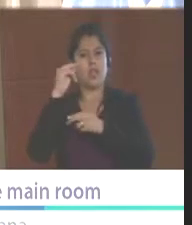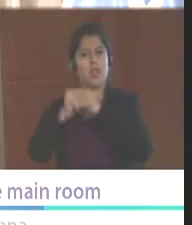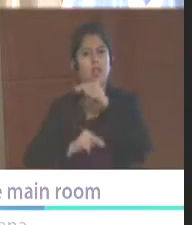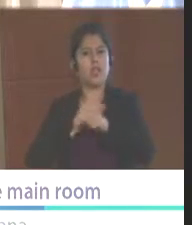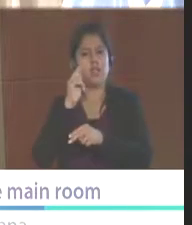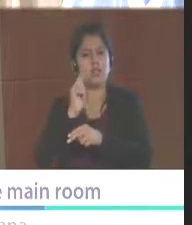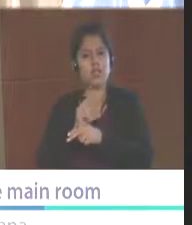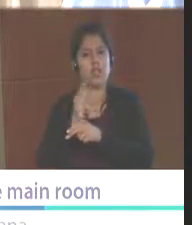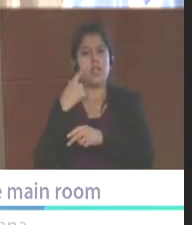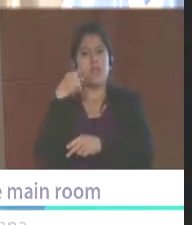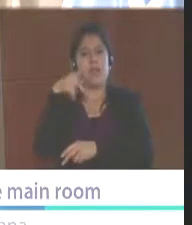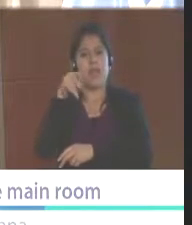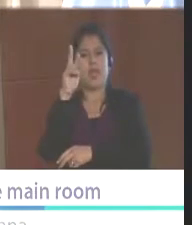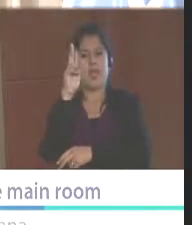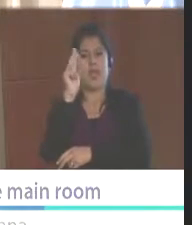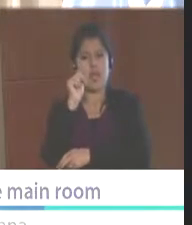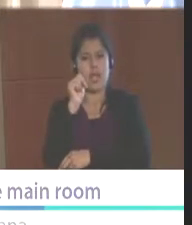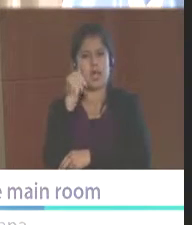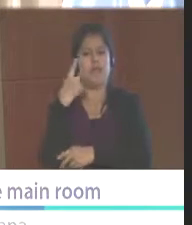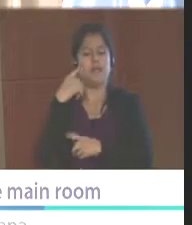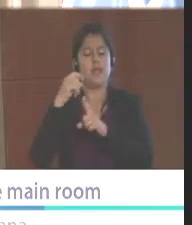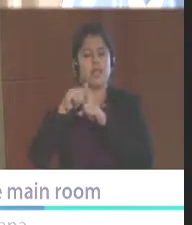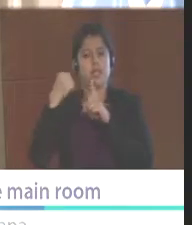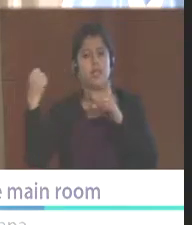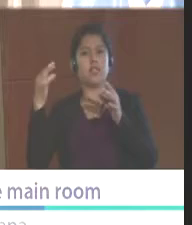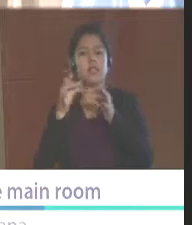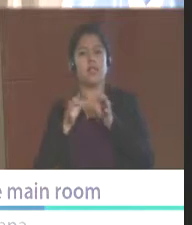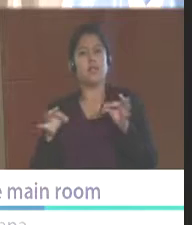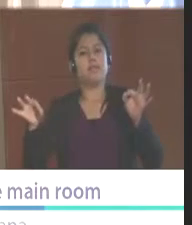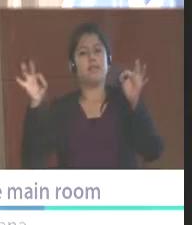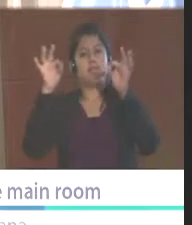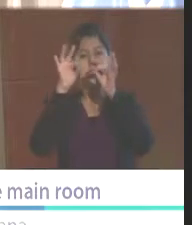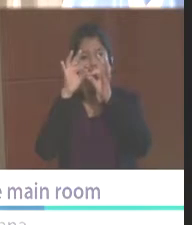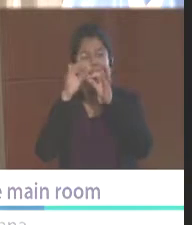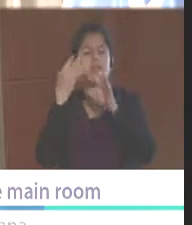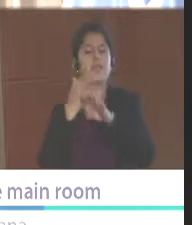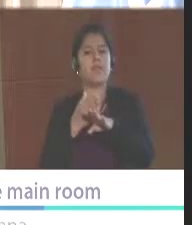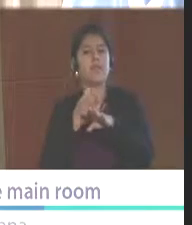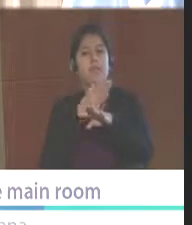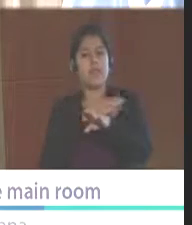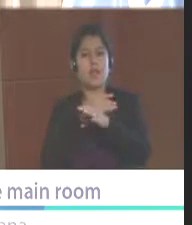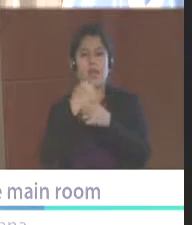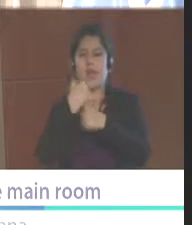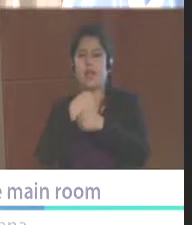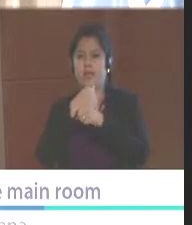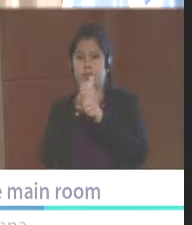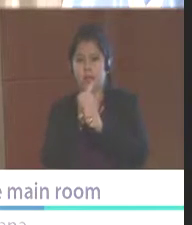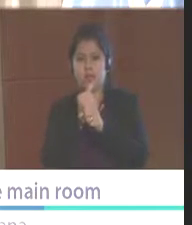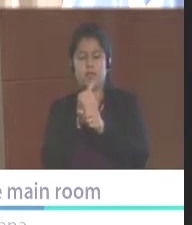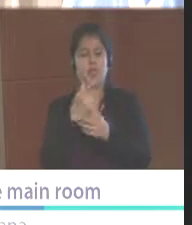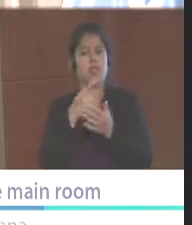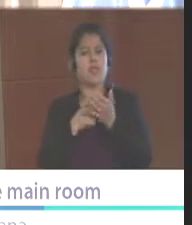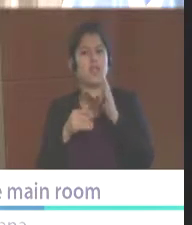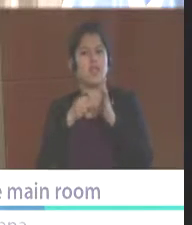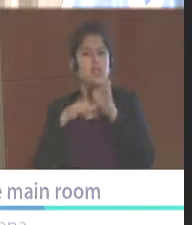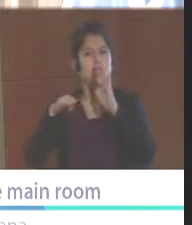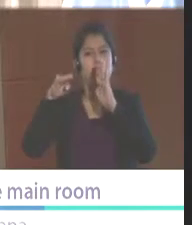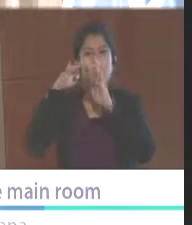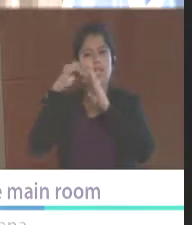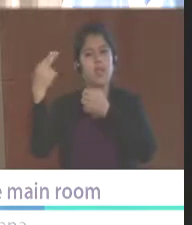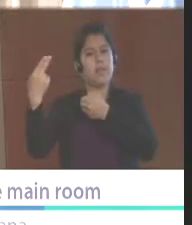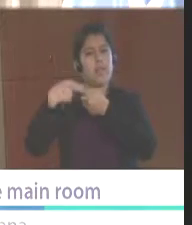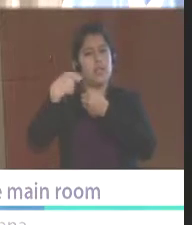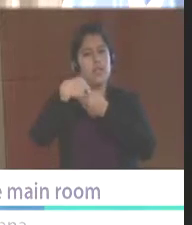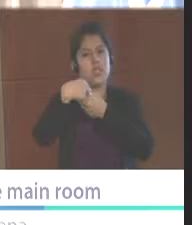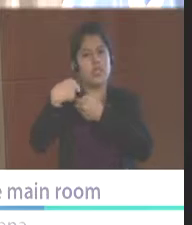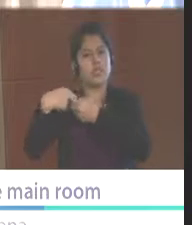system of PMR. This system, in principle, had very